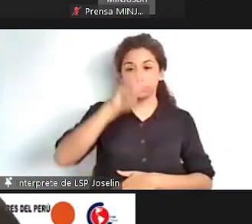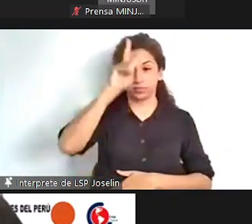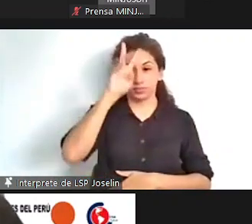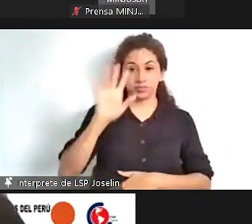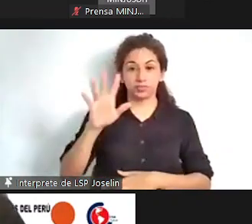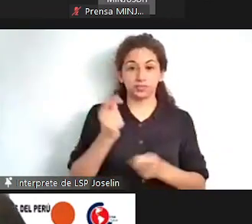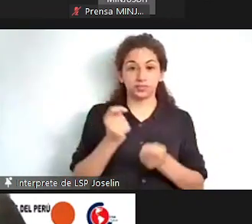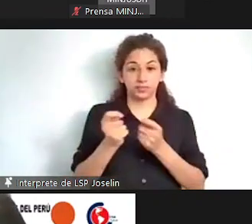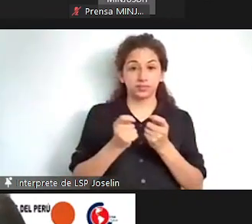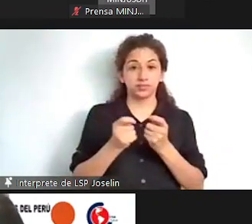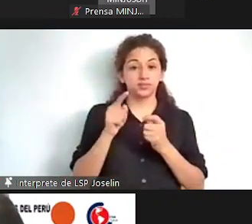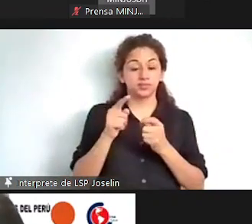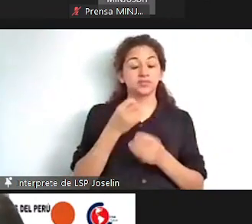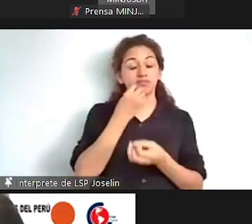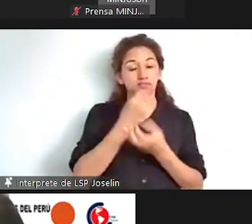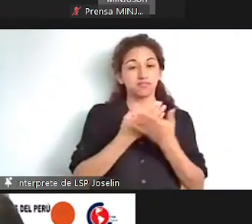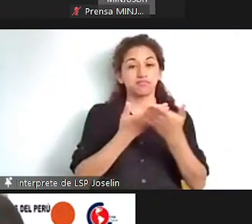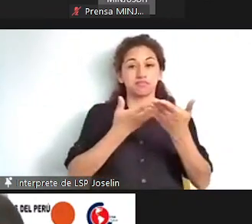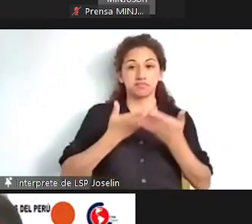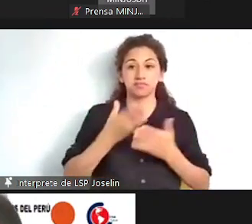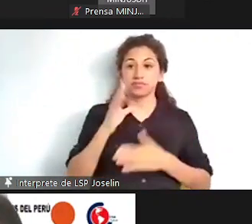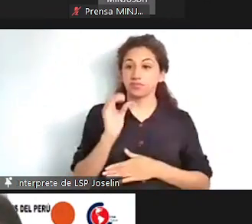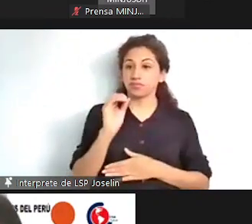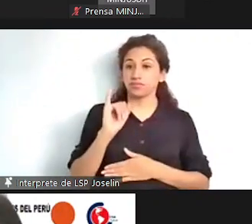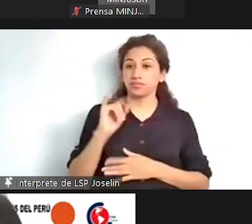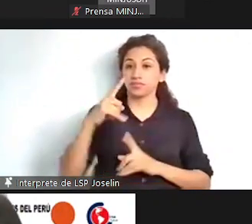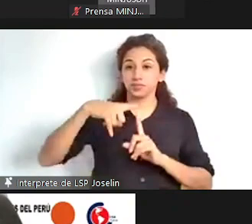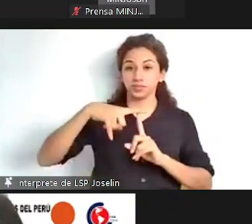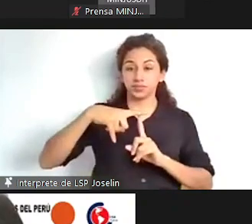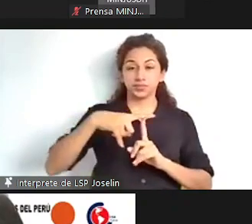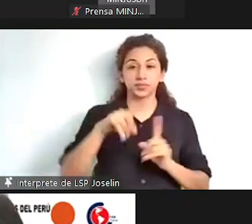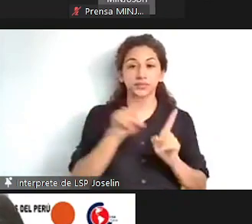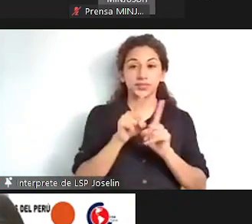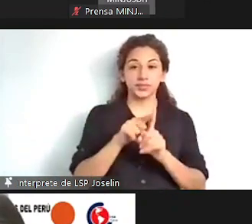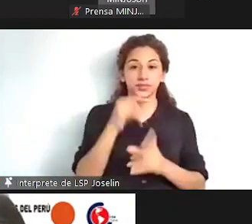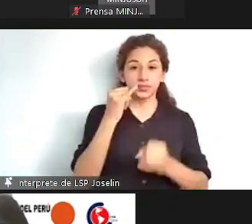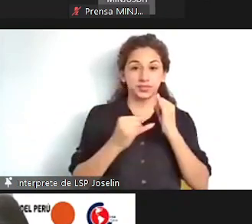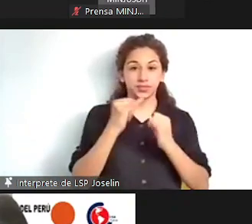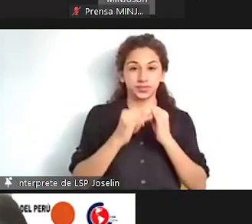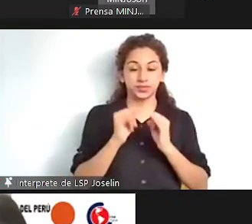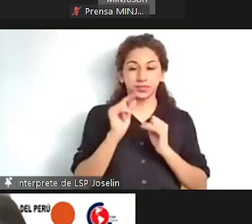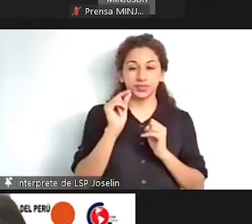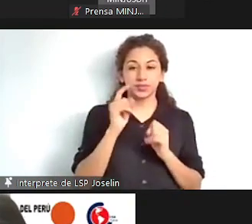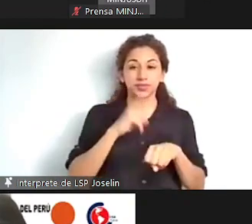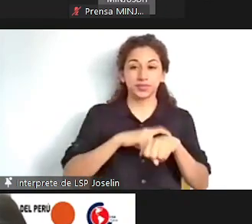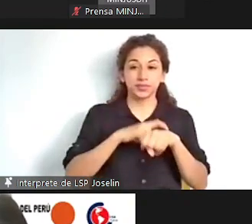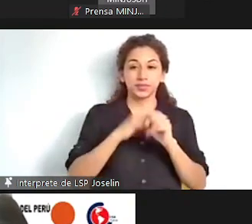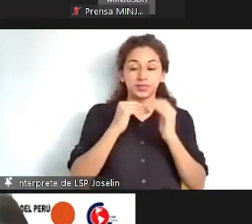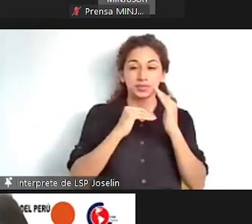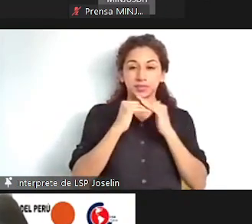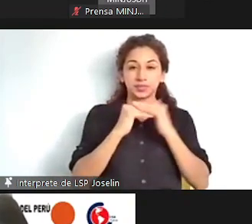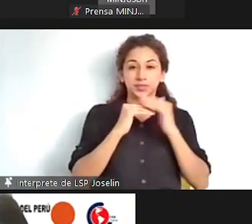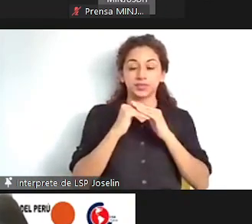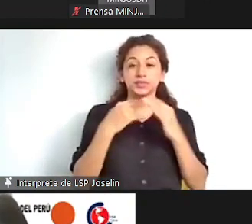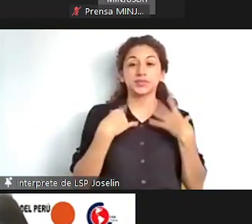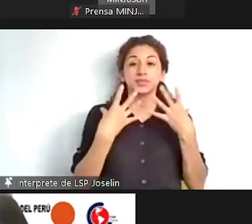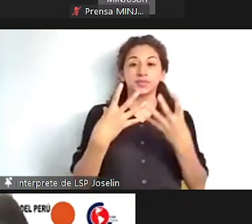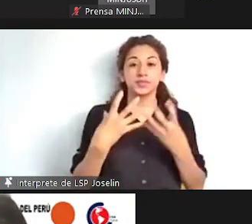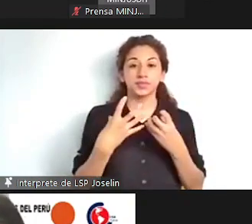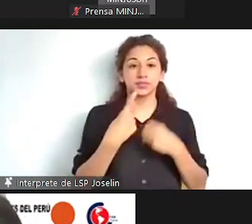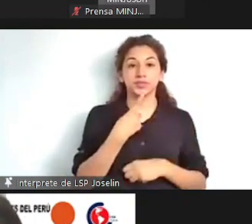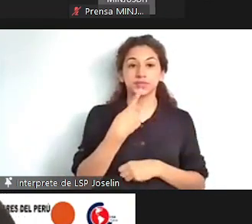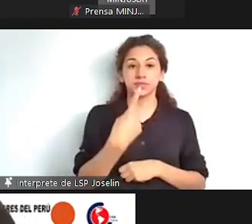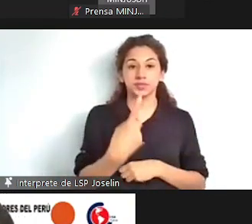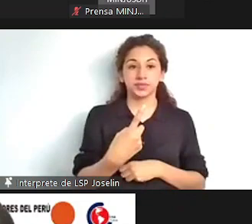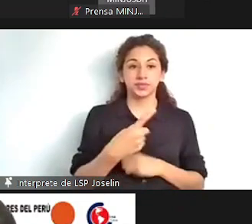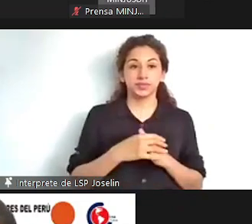ilo and i'll finish and i think i'm within my time by saying by using a c an english say the